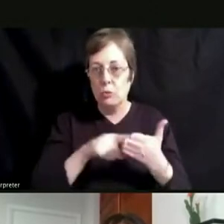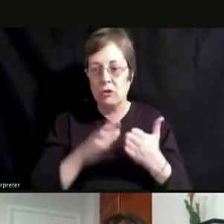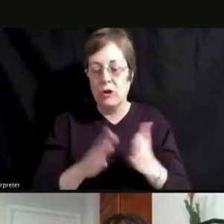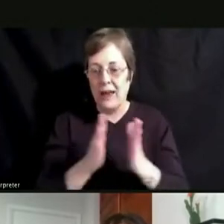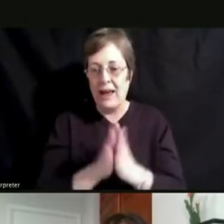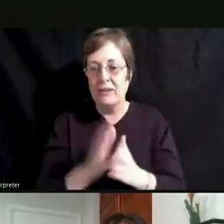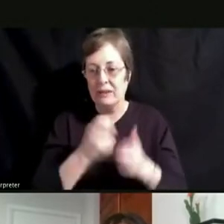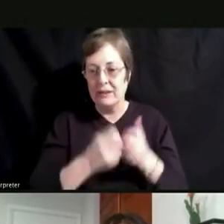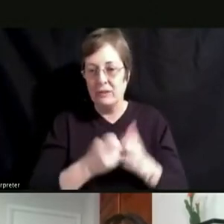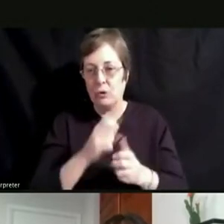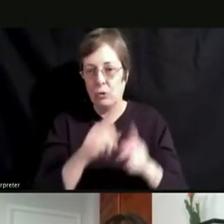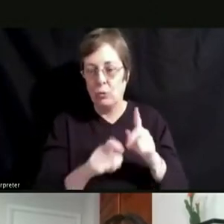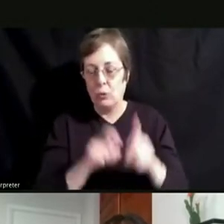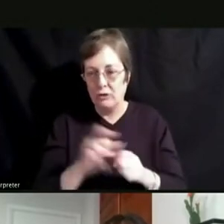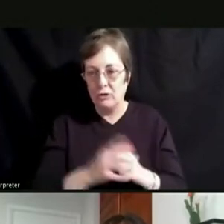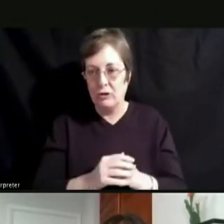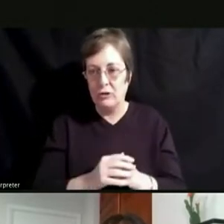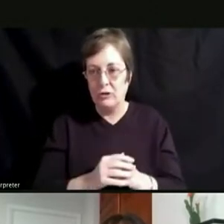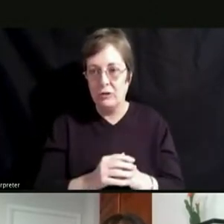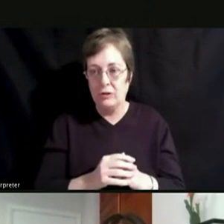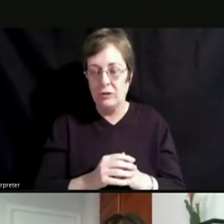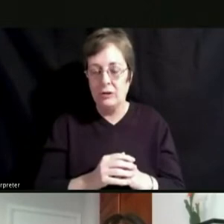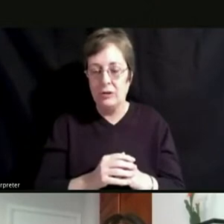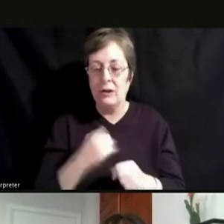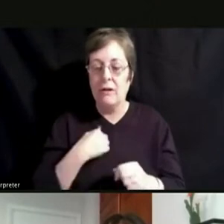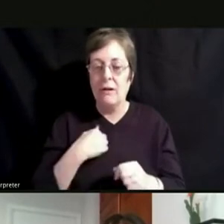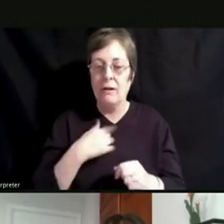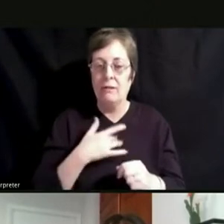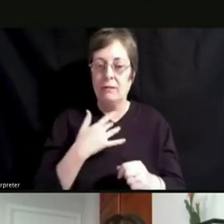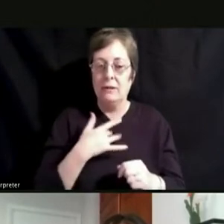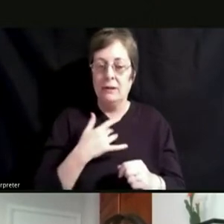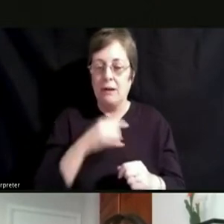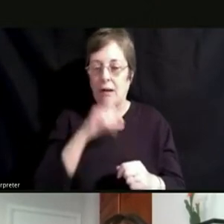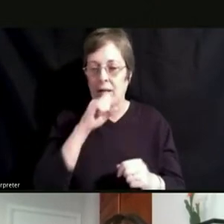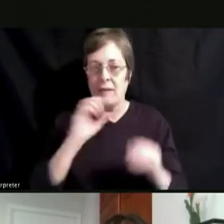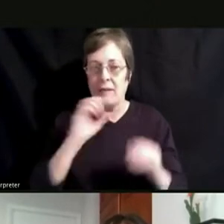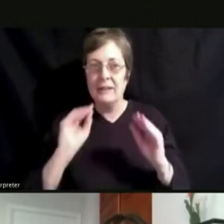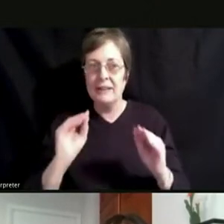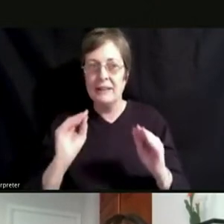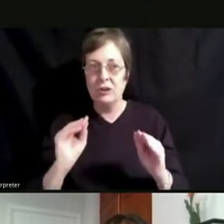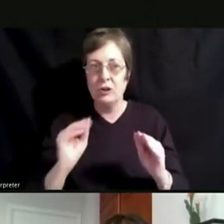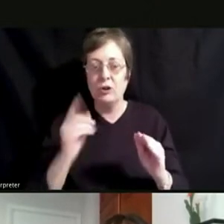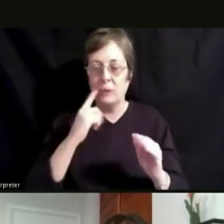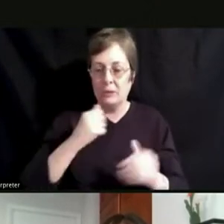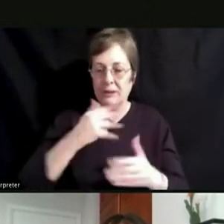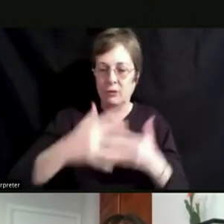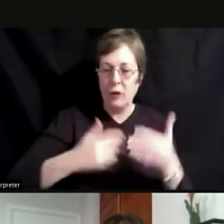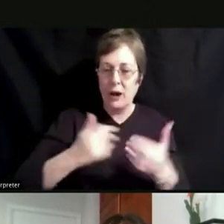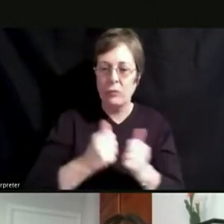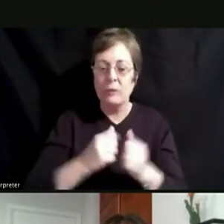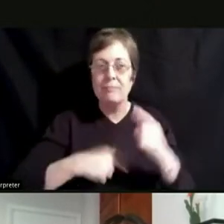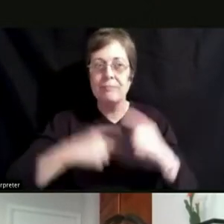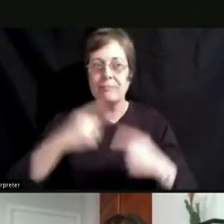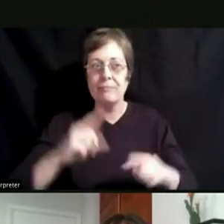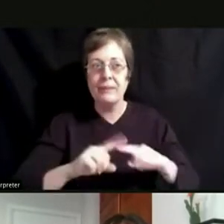hard questions. And I think I love teaching, just being able to interact with all kinds of